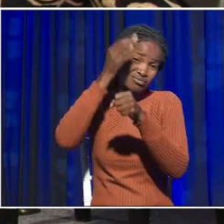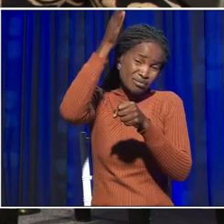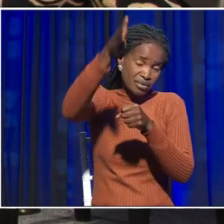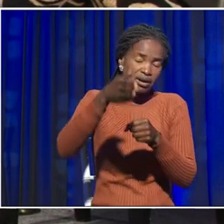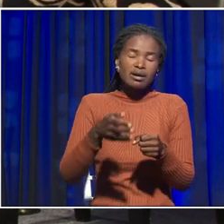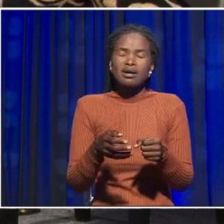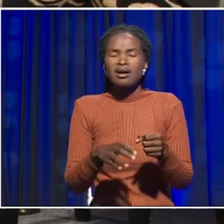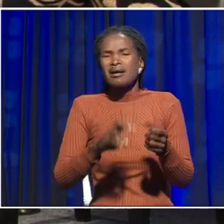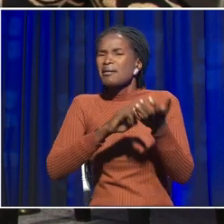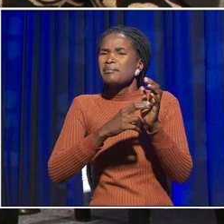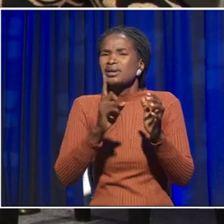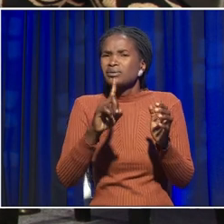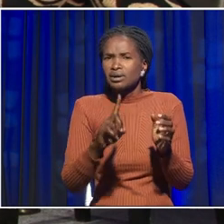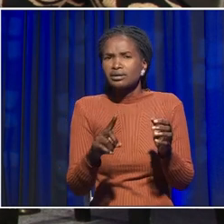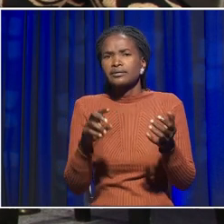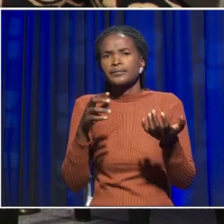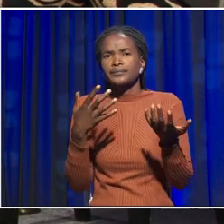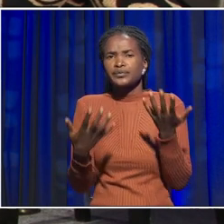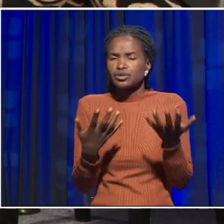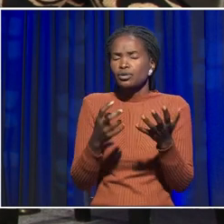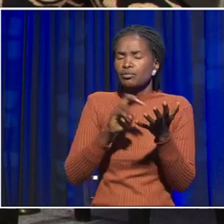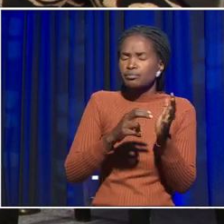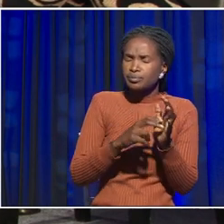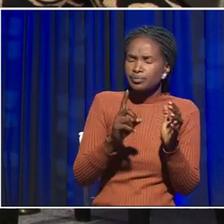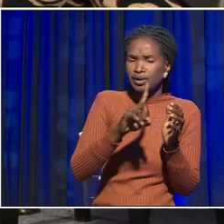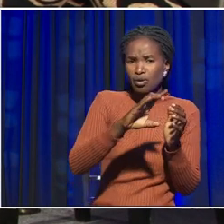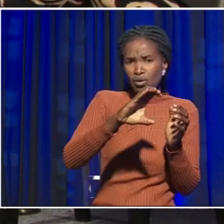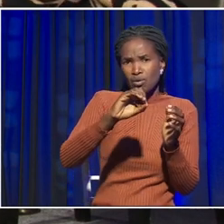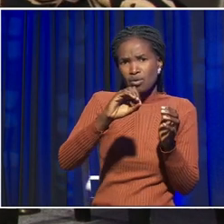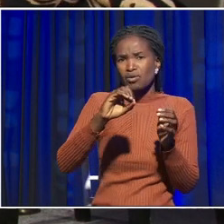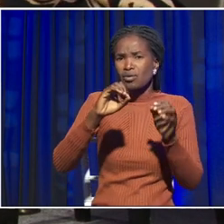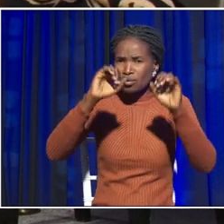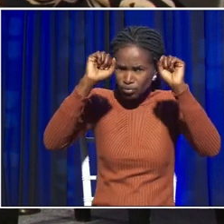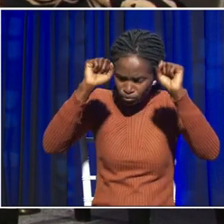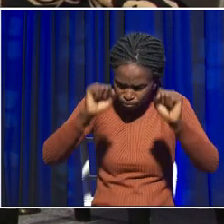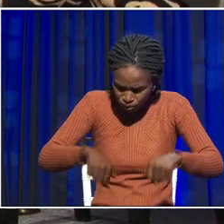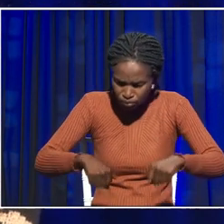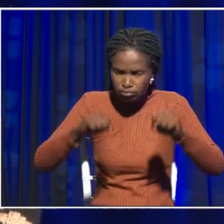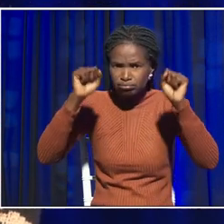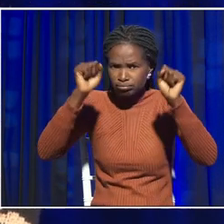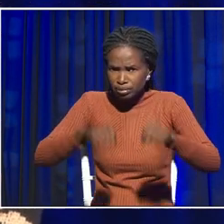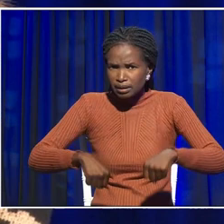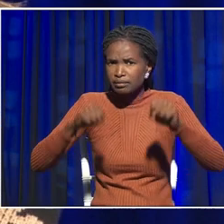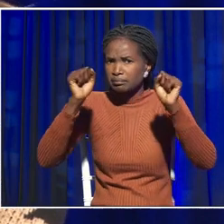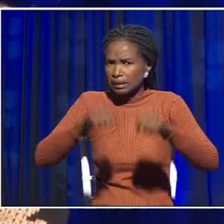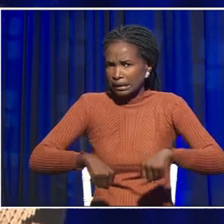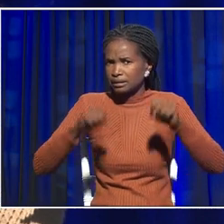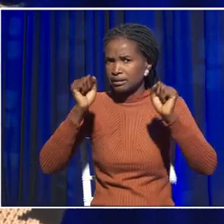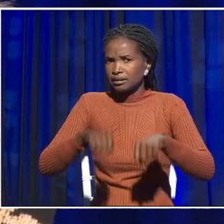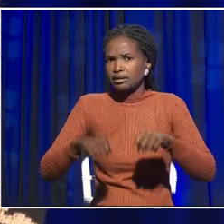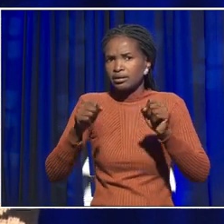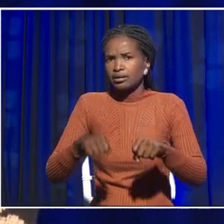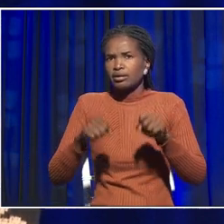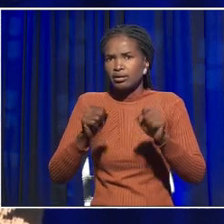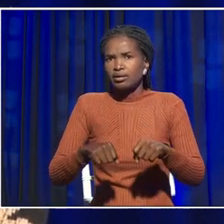What cognitive flexibility refers to is the ability of